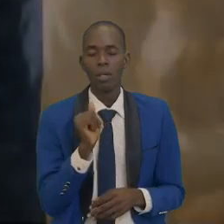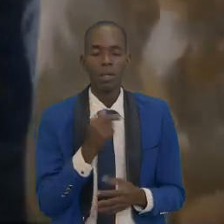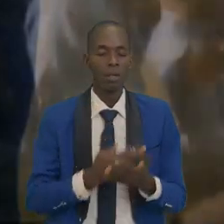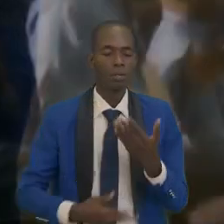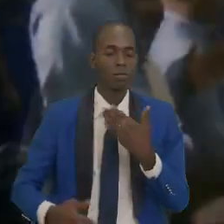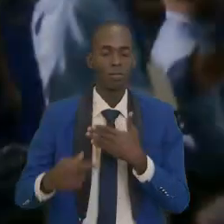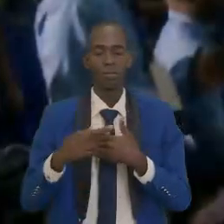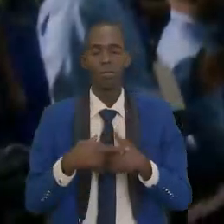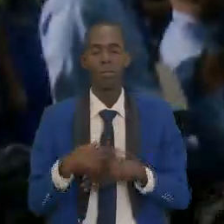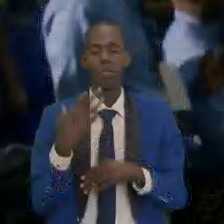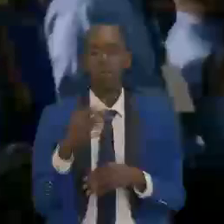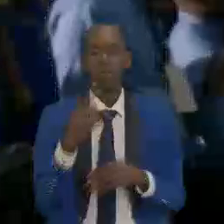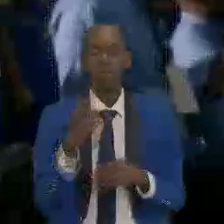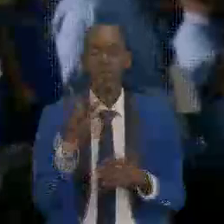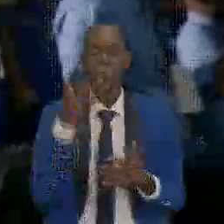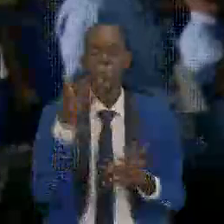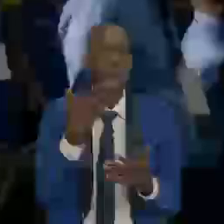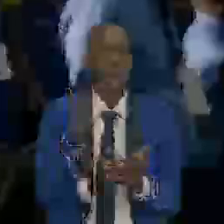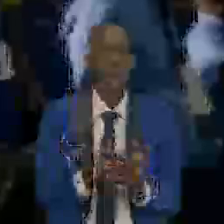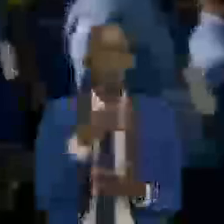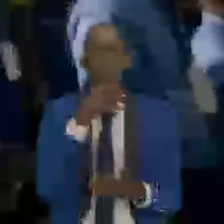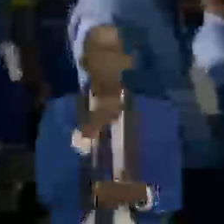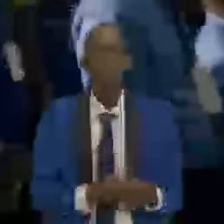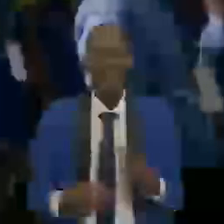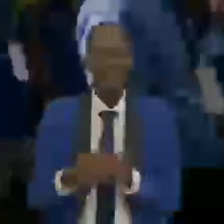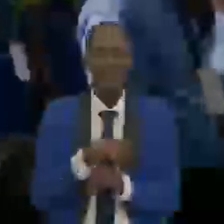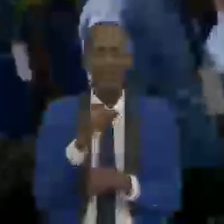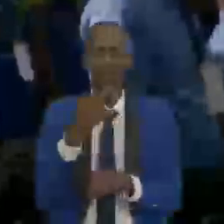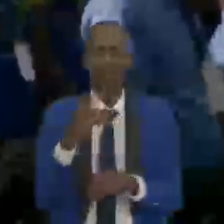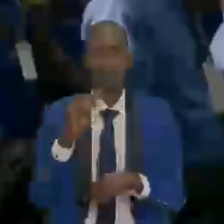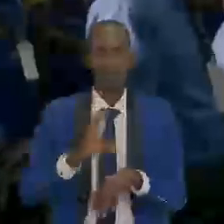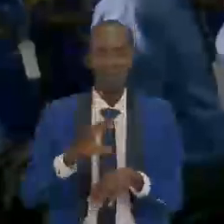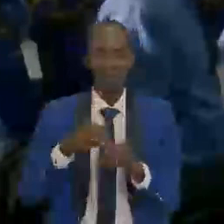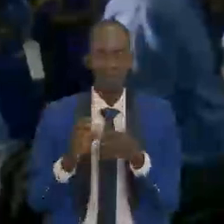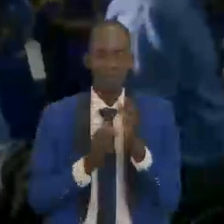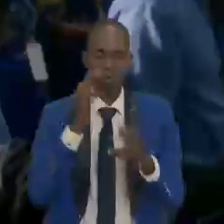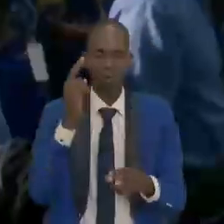of the good old days of the church in Jesus name